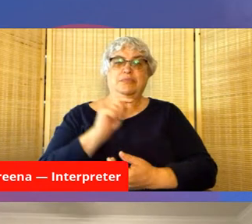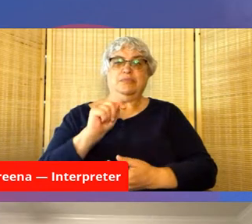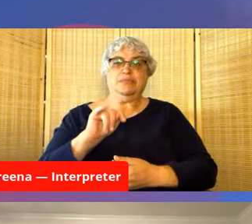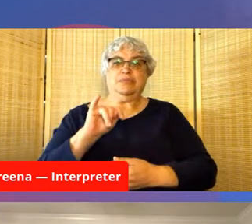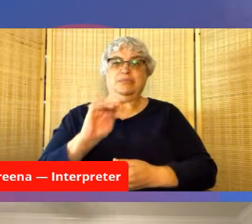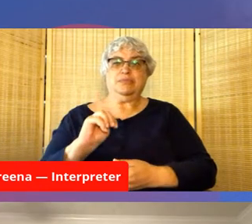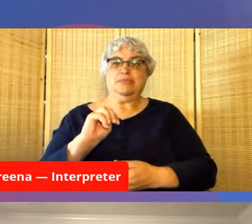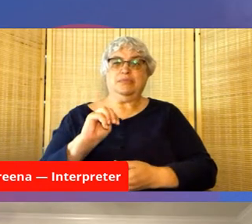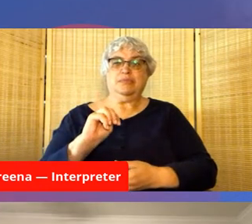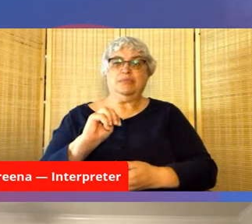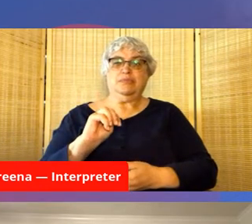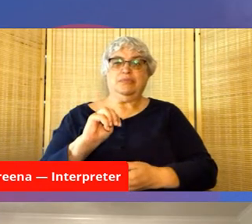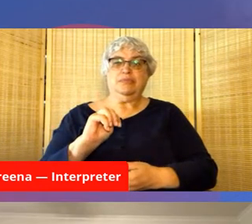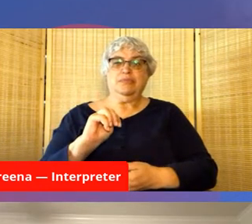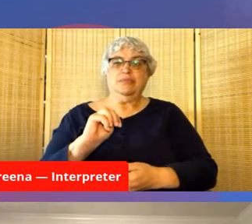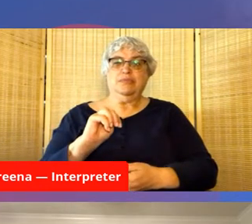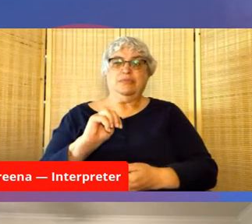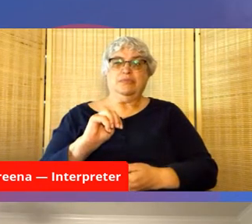Tim,